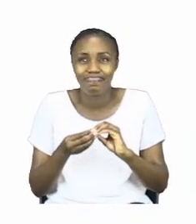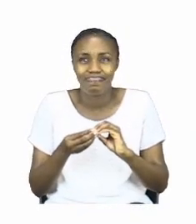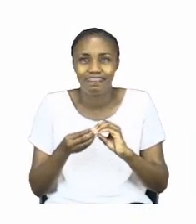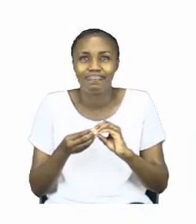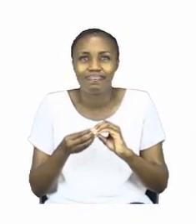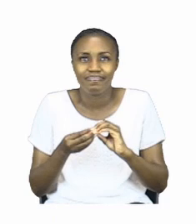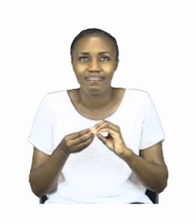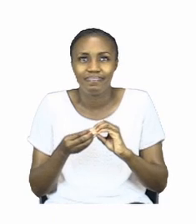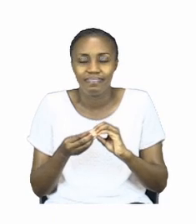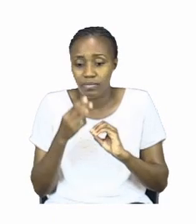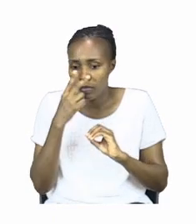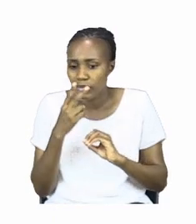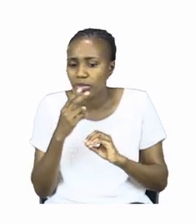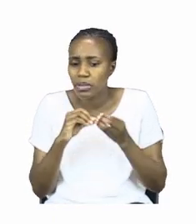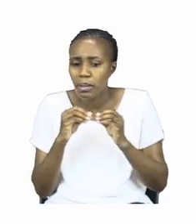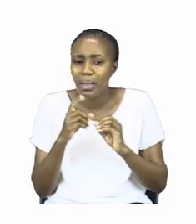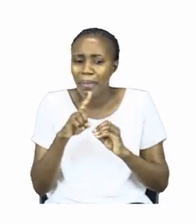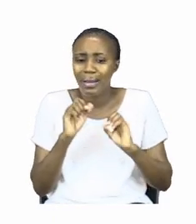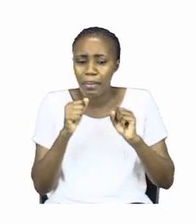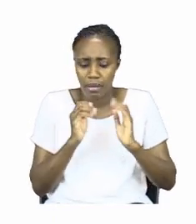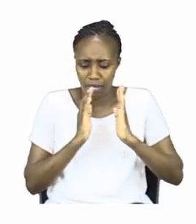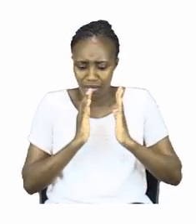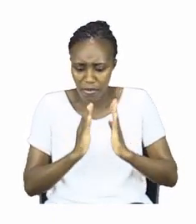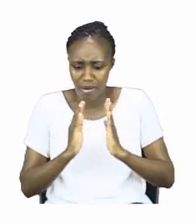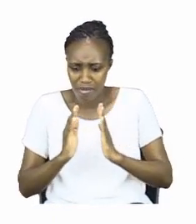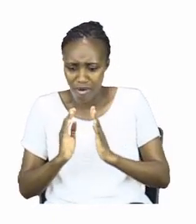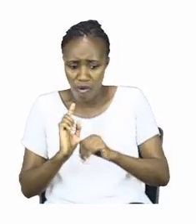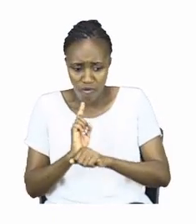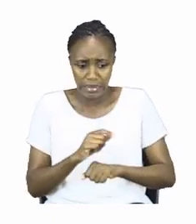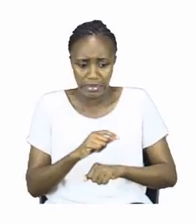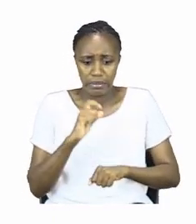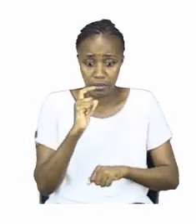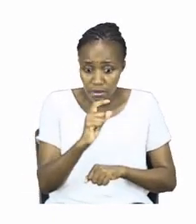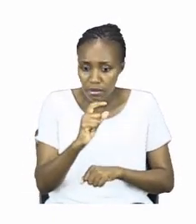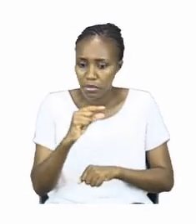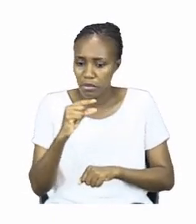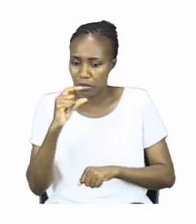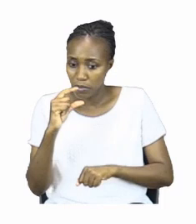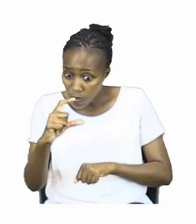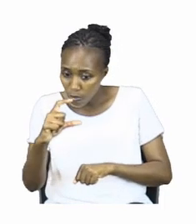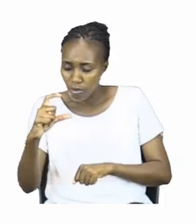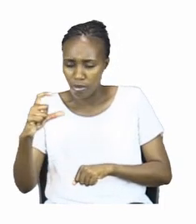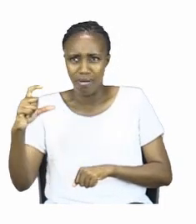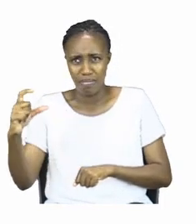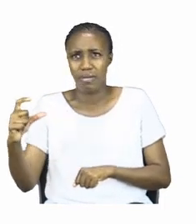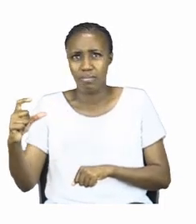doing sequencing. Now, this means that we are looking for numbers and arranging